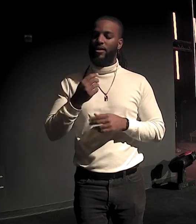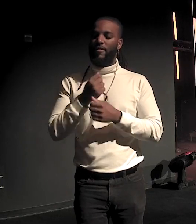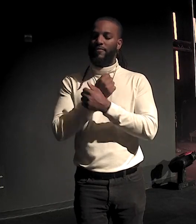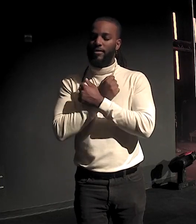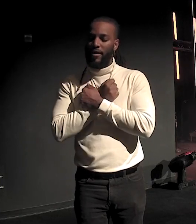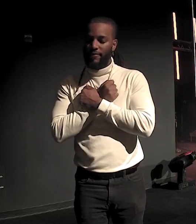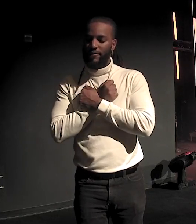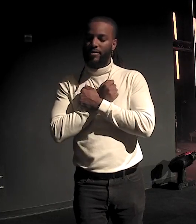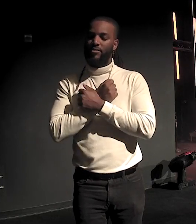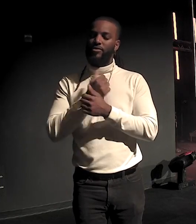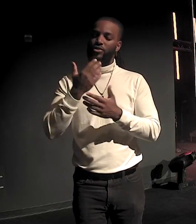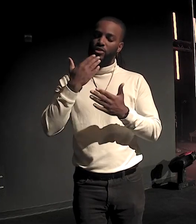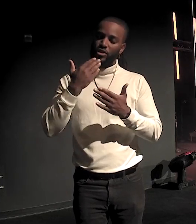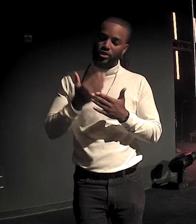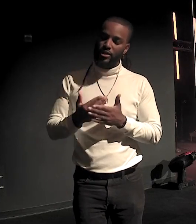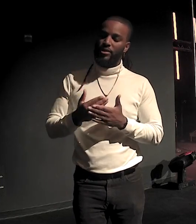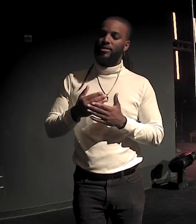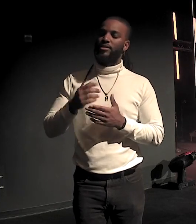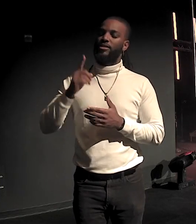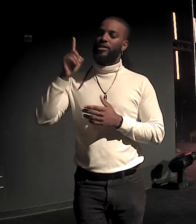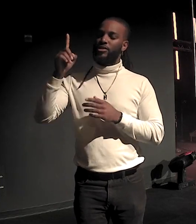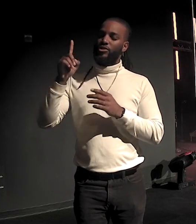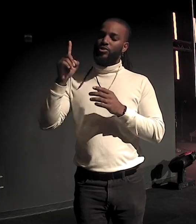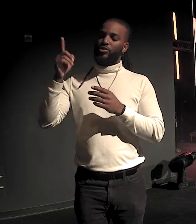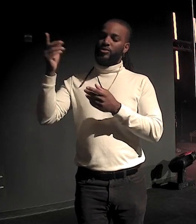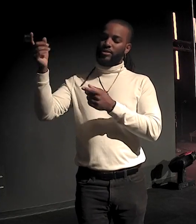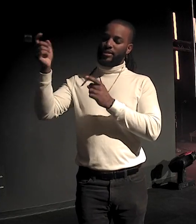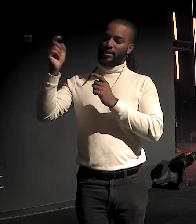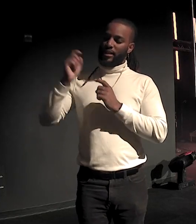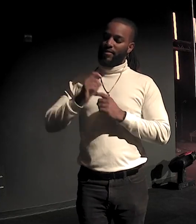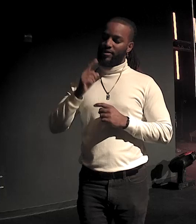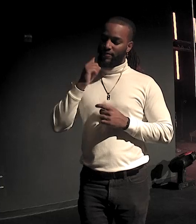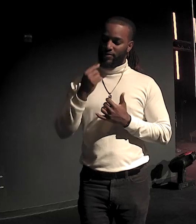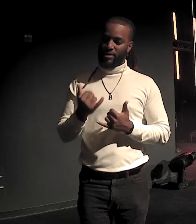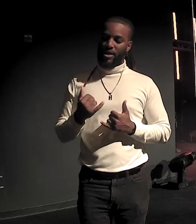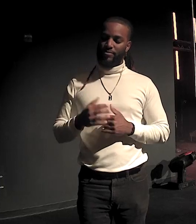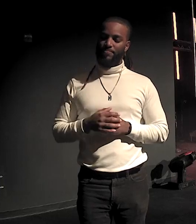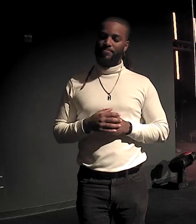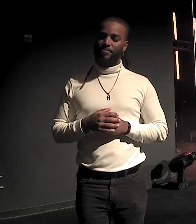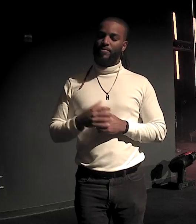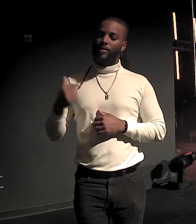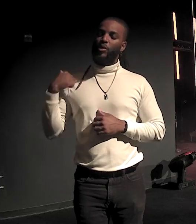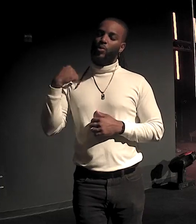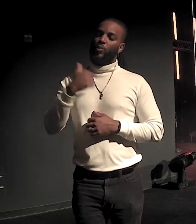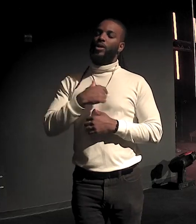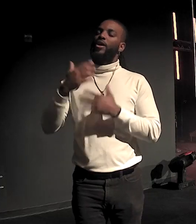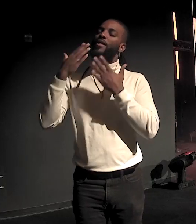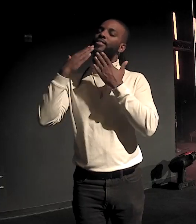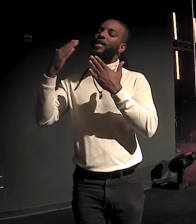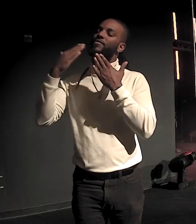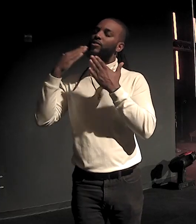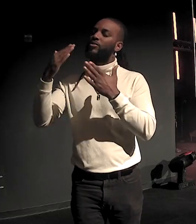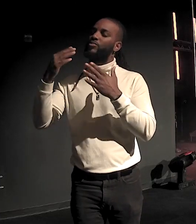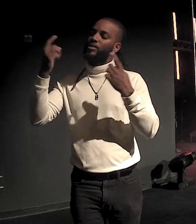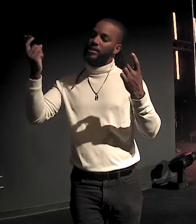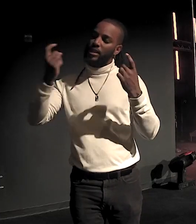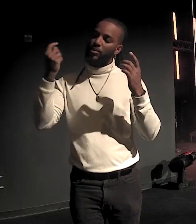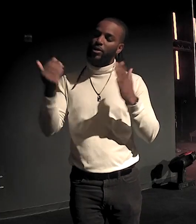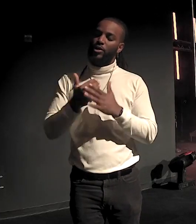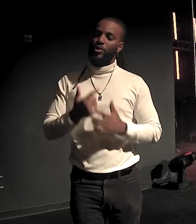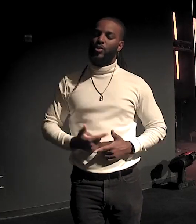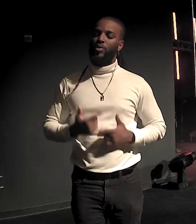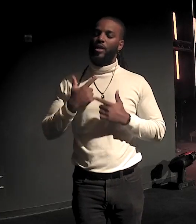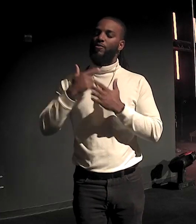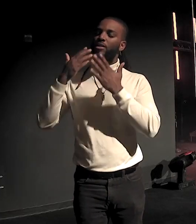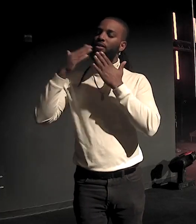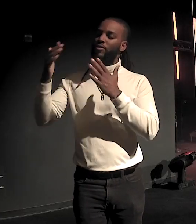loving the goodness that you've placed in our hands for such a time as this, God. We are grateful. We celebrate new life. We thank you